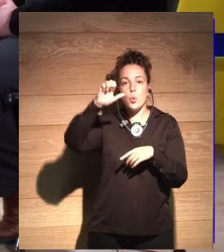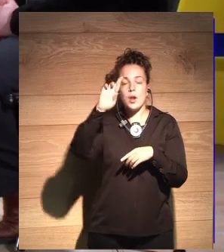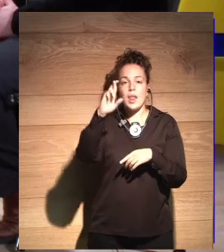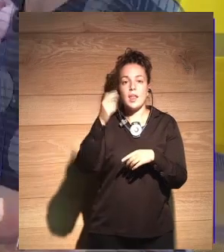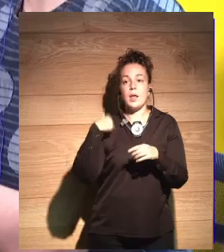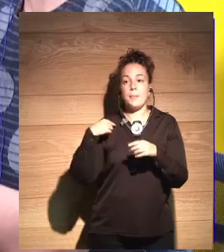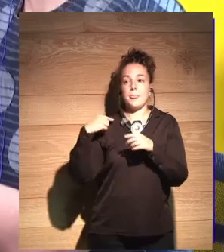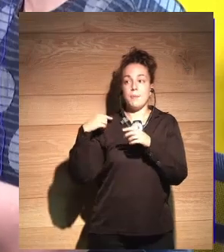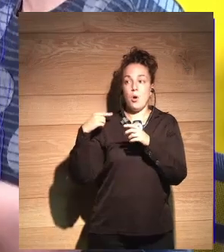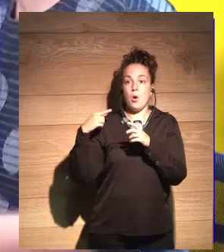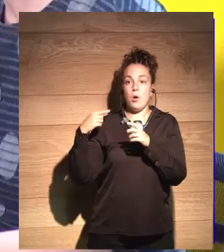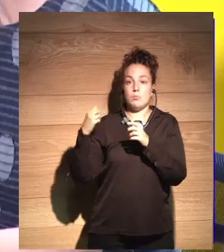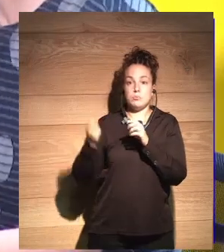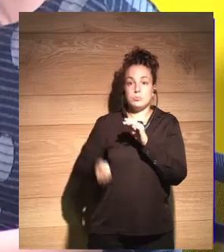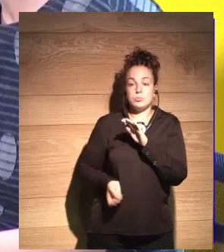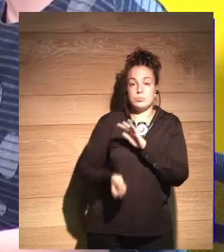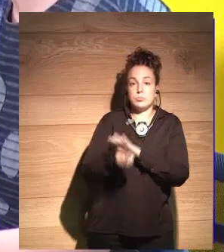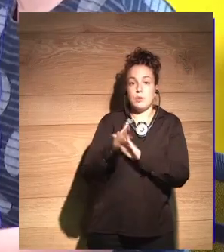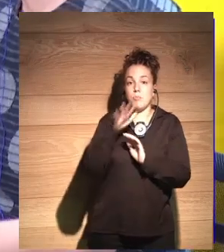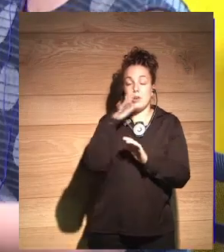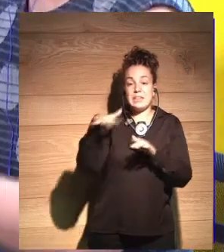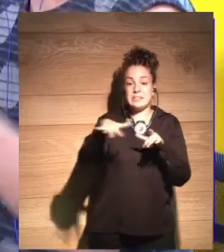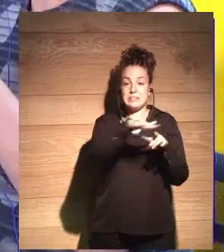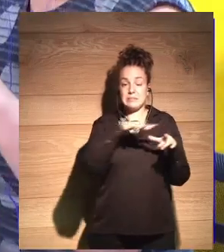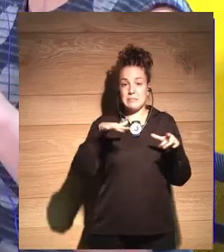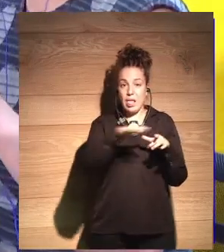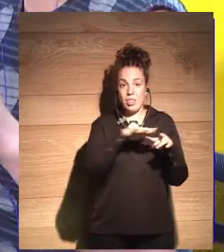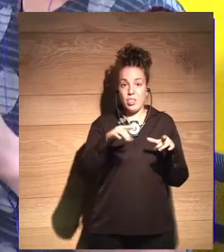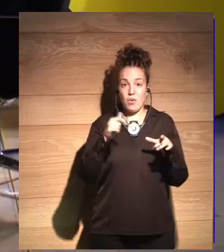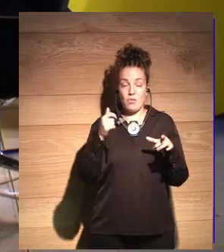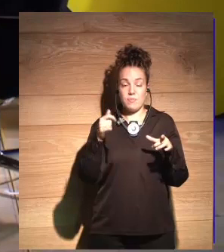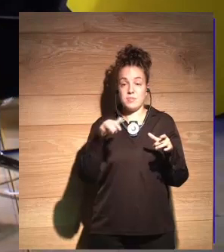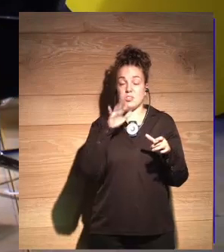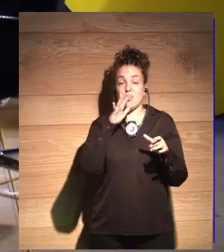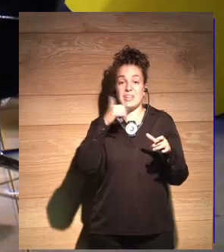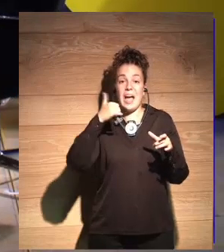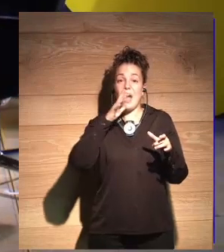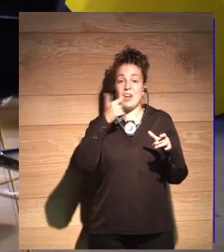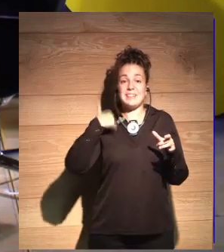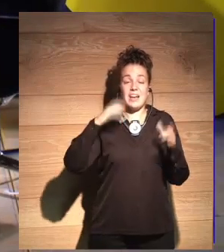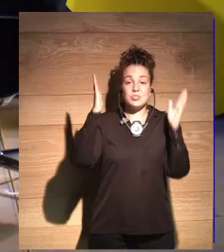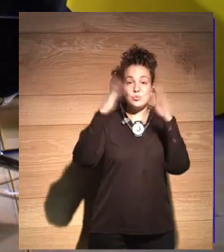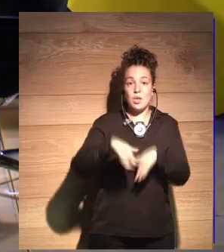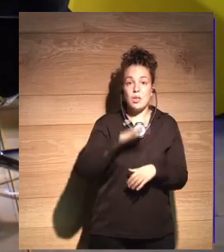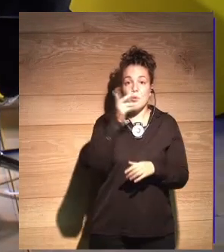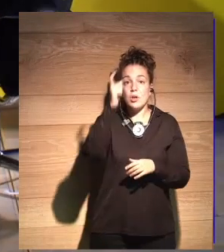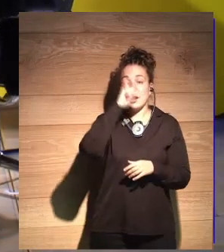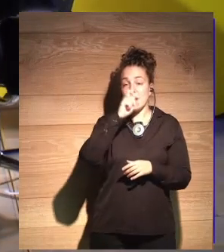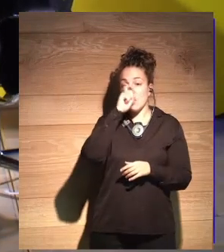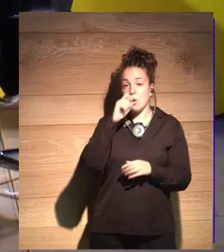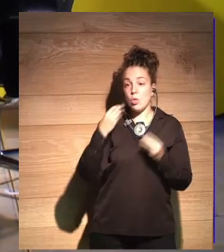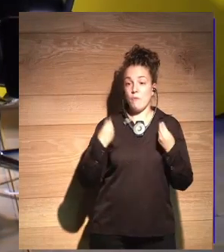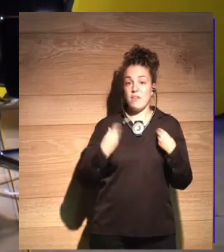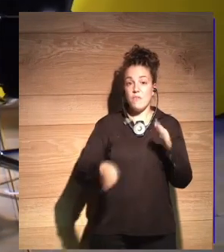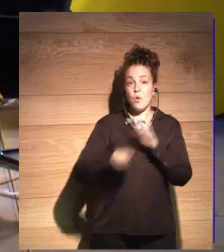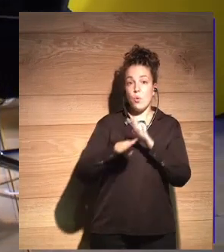populated space. And it doesn't exist anymore. And so we keep that memory alive. That would be a horrible place to live. We can't sustain a